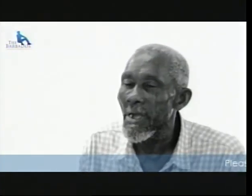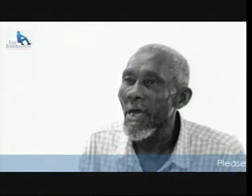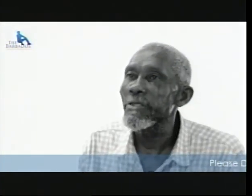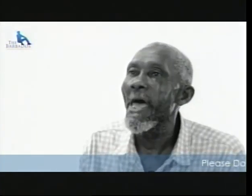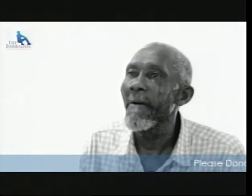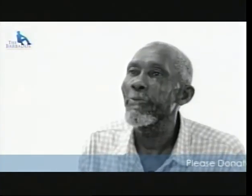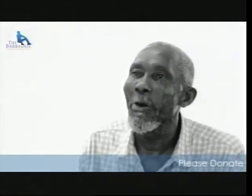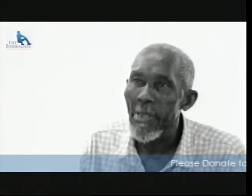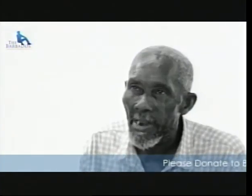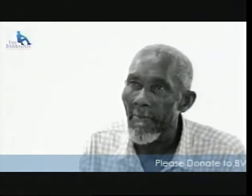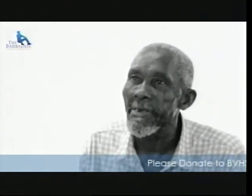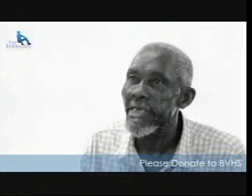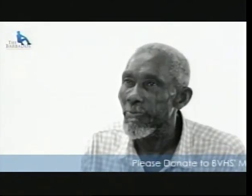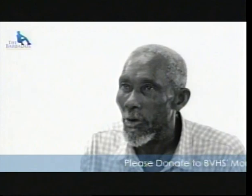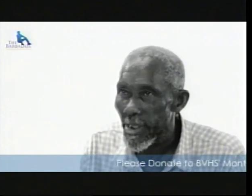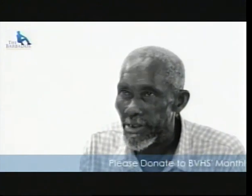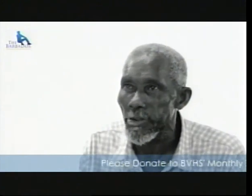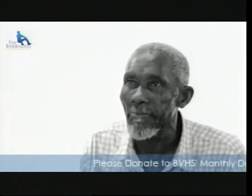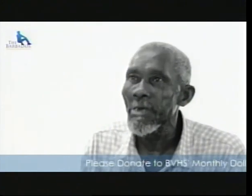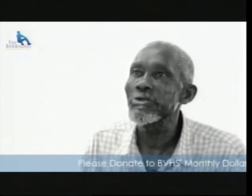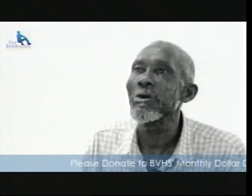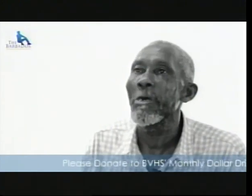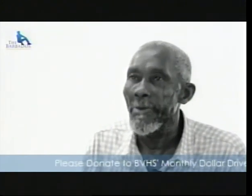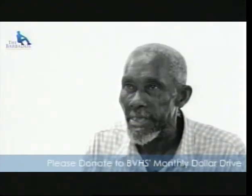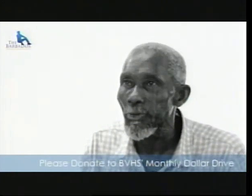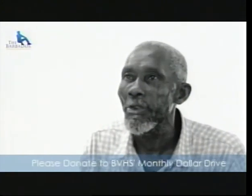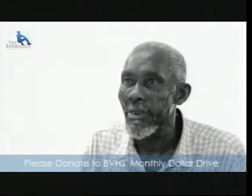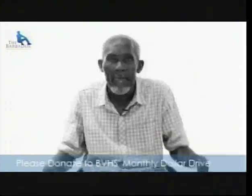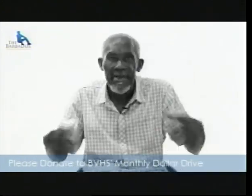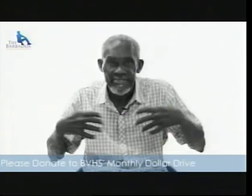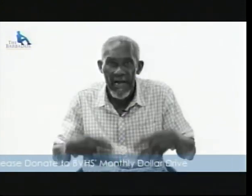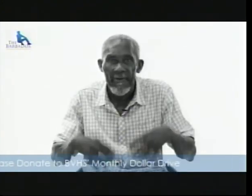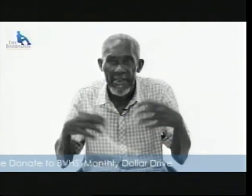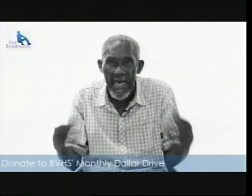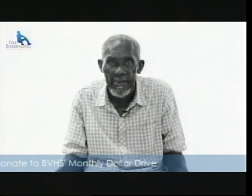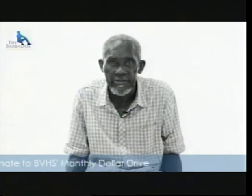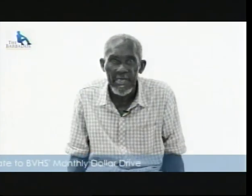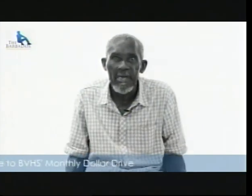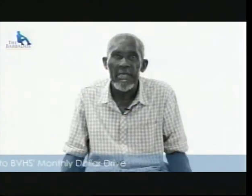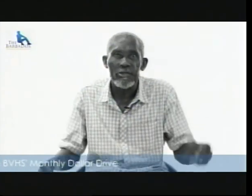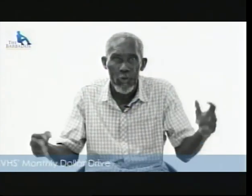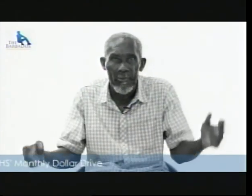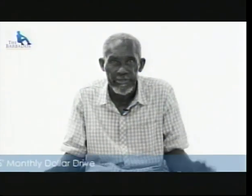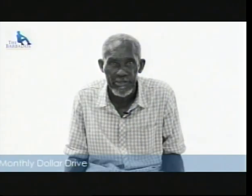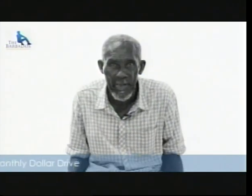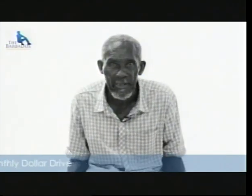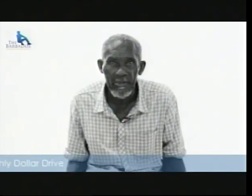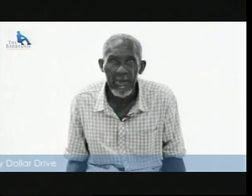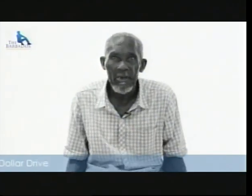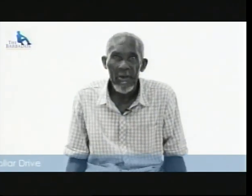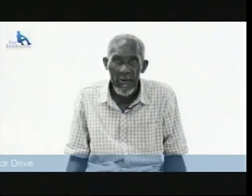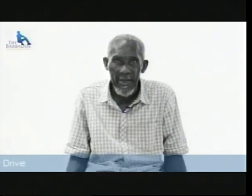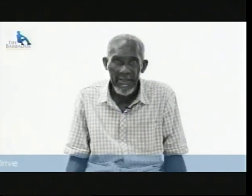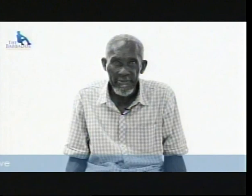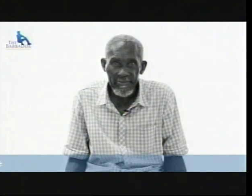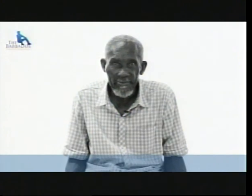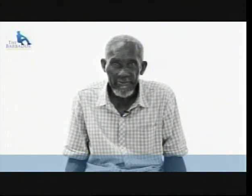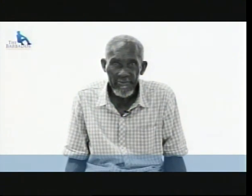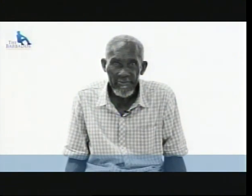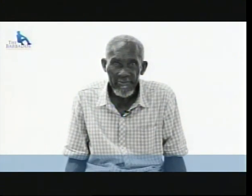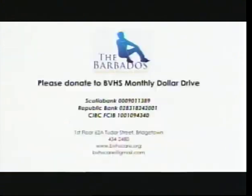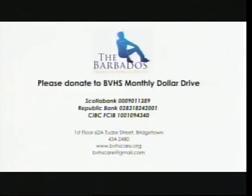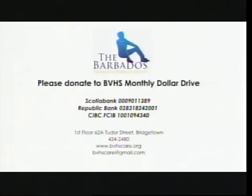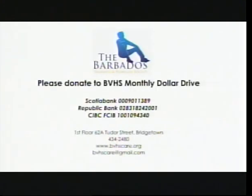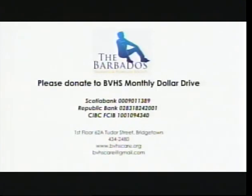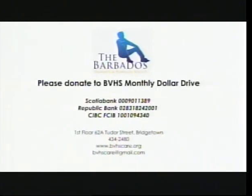there. I have to donate them and keep donating to them. So that they keep donating to myself and others. That's homeless as well. Alright?